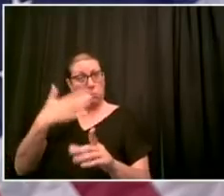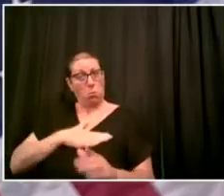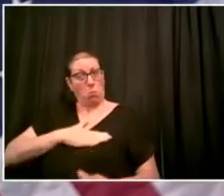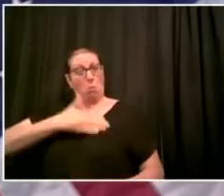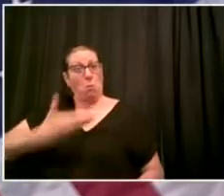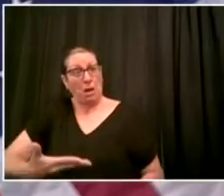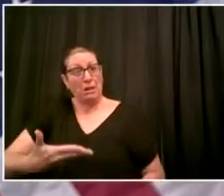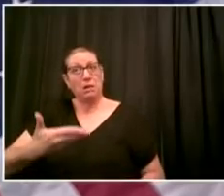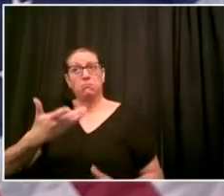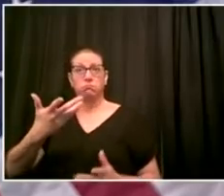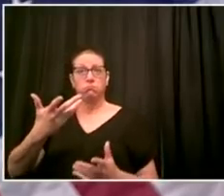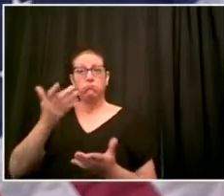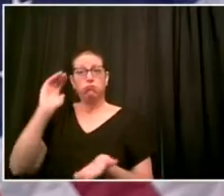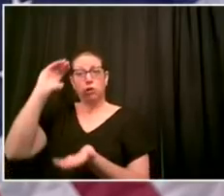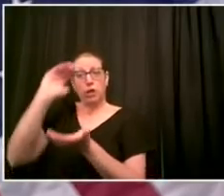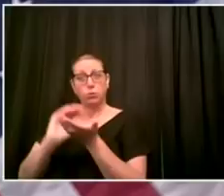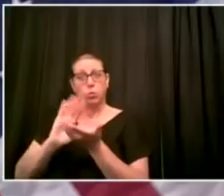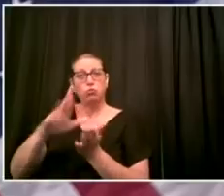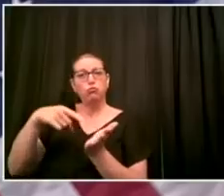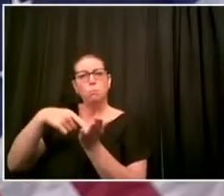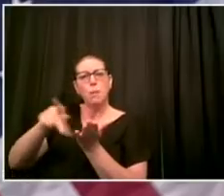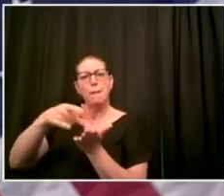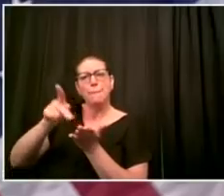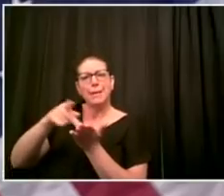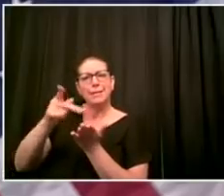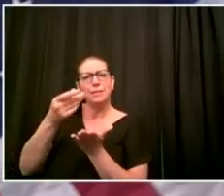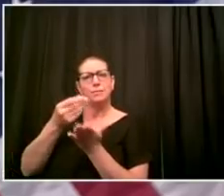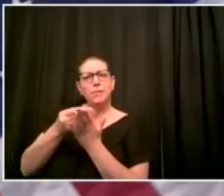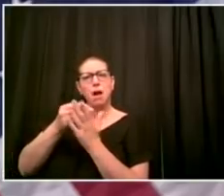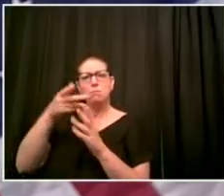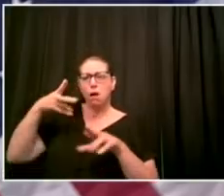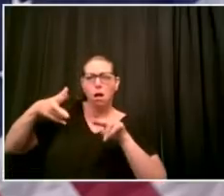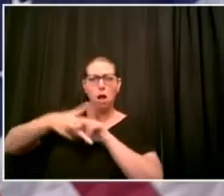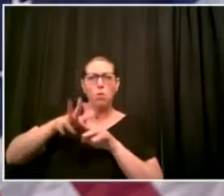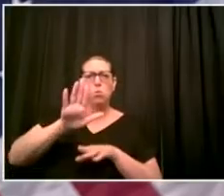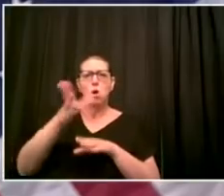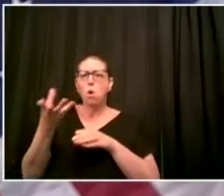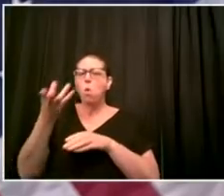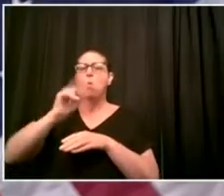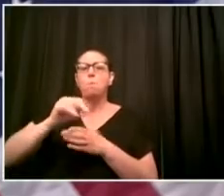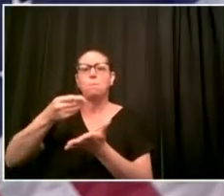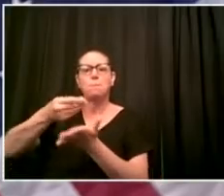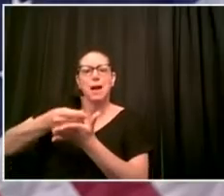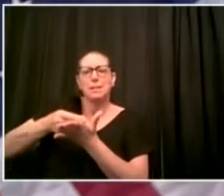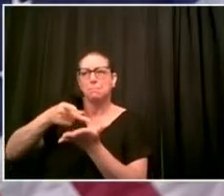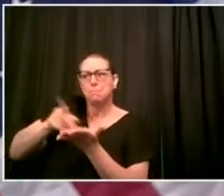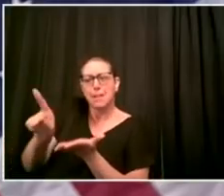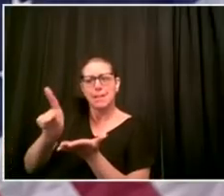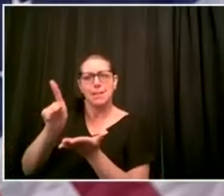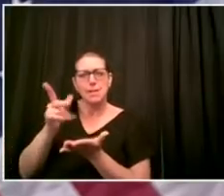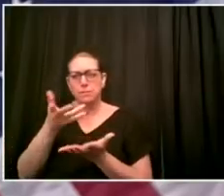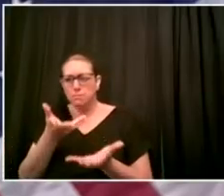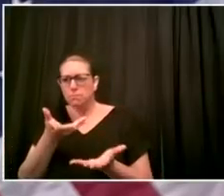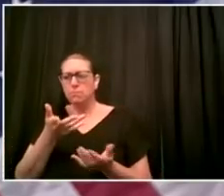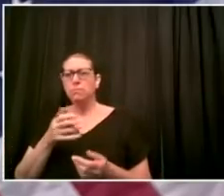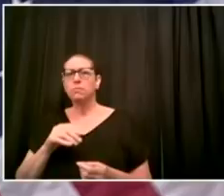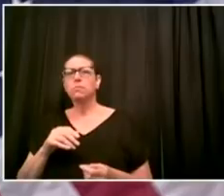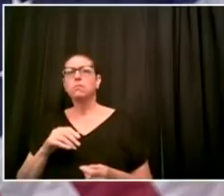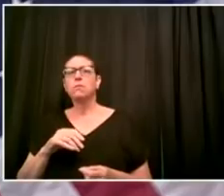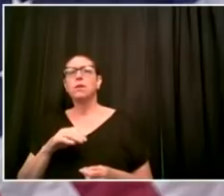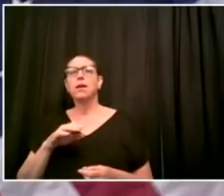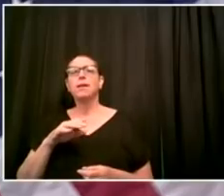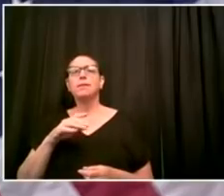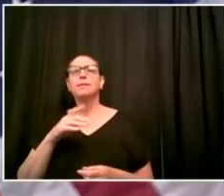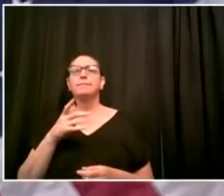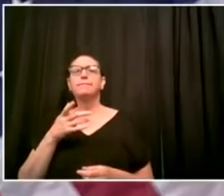I've been hearing some criticism that your focus on the Bernie Sanders campaign distracted from